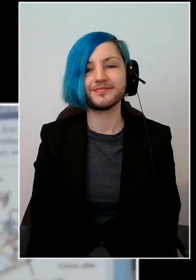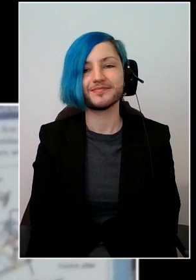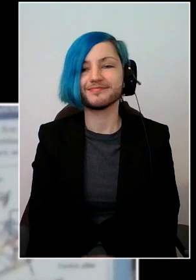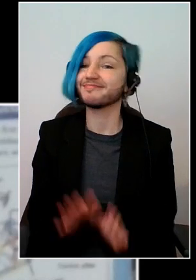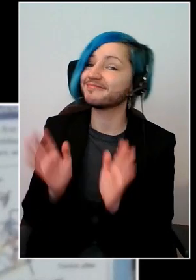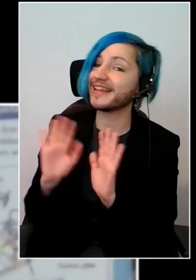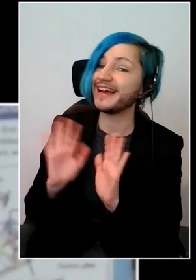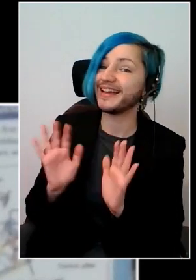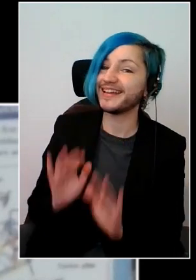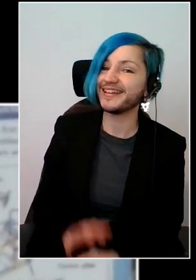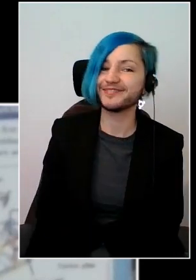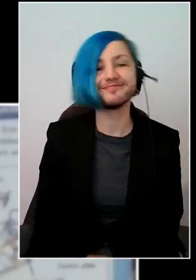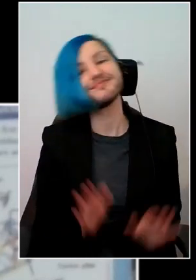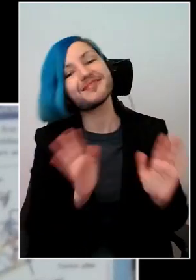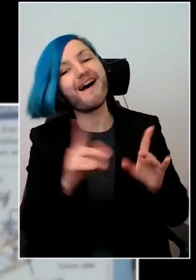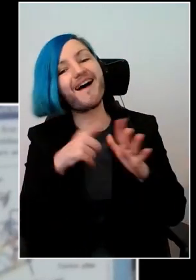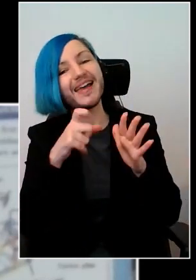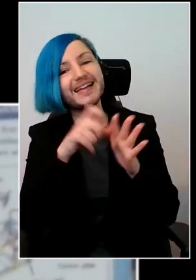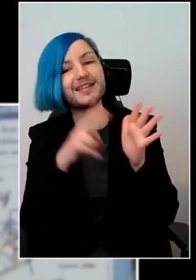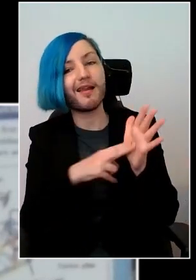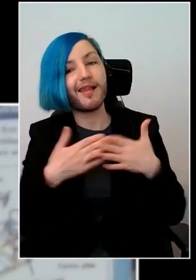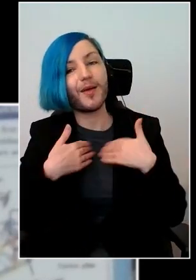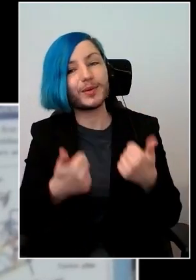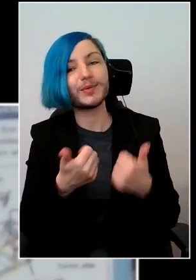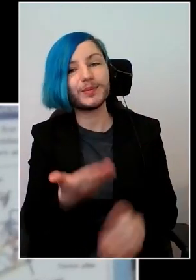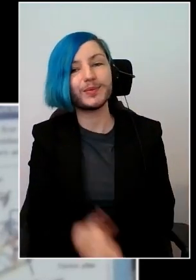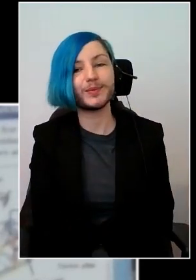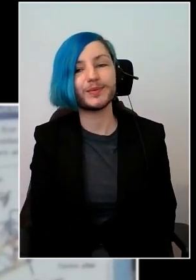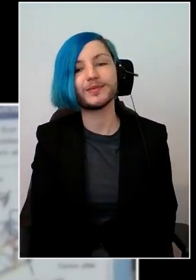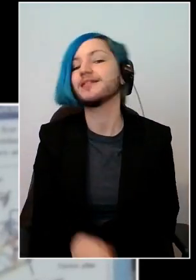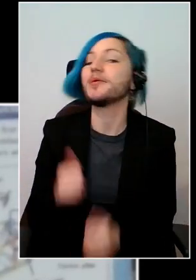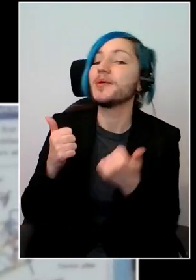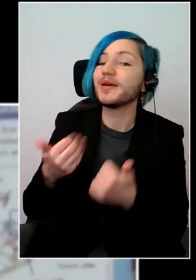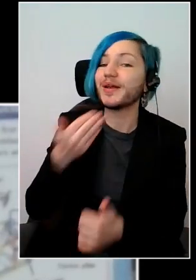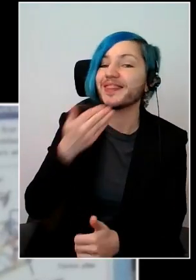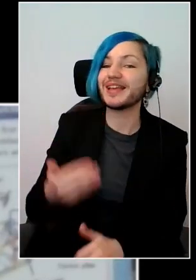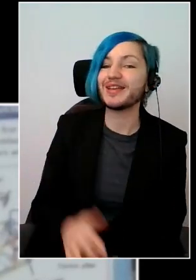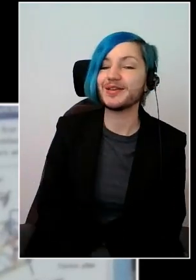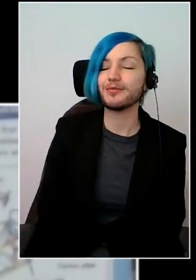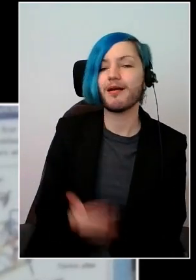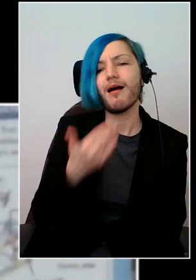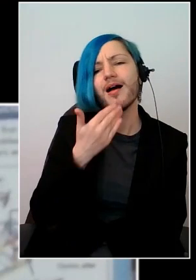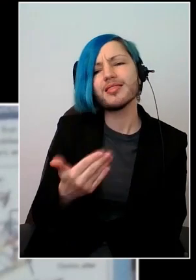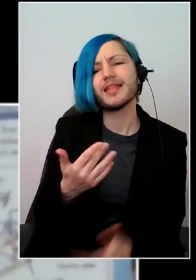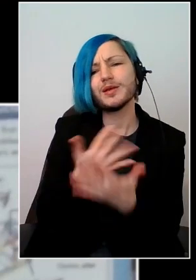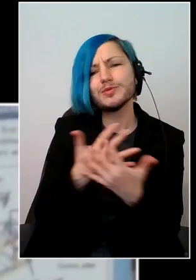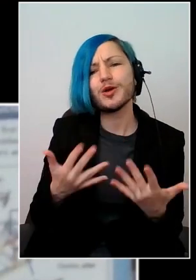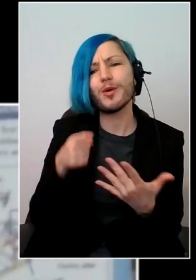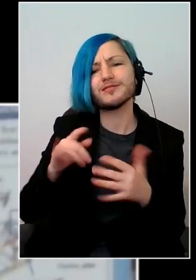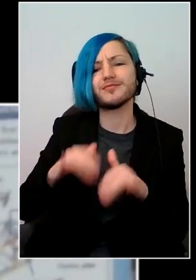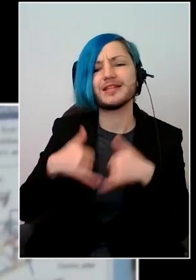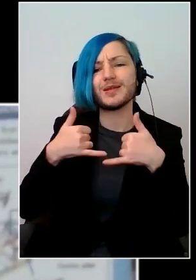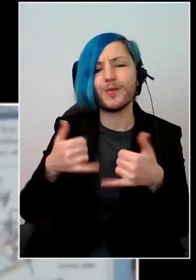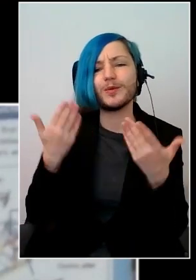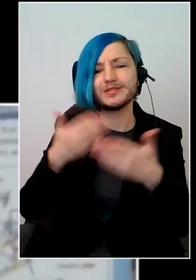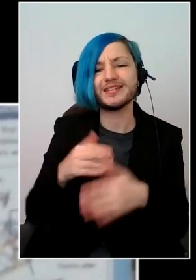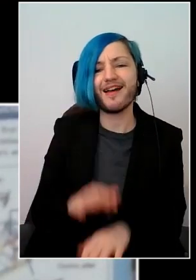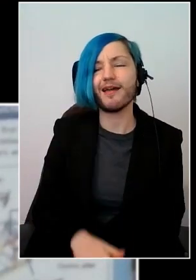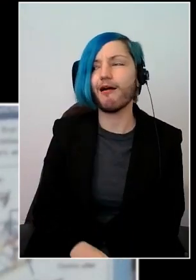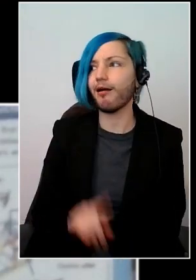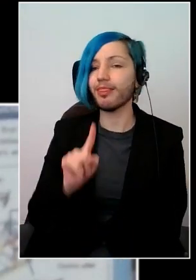Oh, hi, Eden. How are you? I'm good, thank you. Thank you so much for the award. It's an honour to win the first